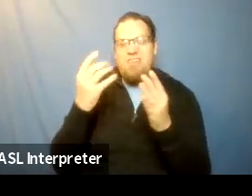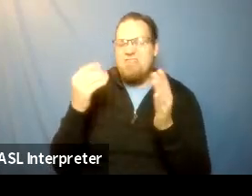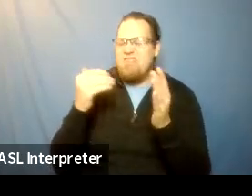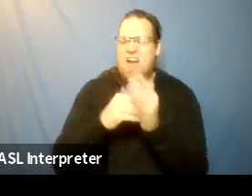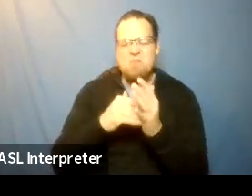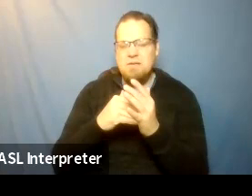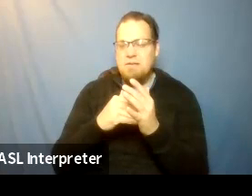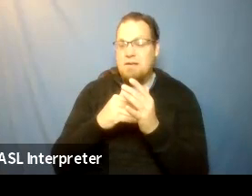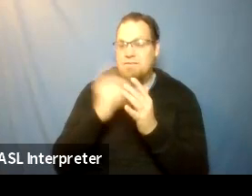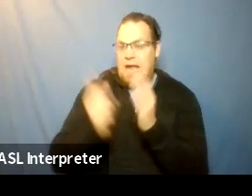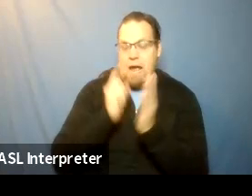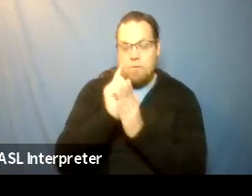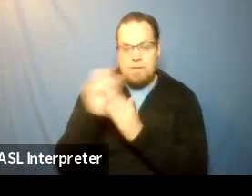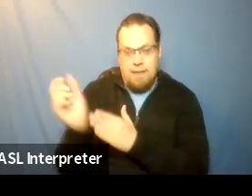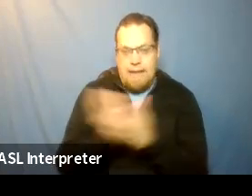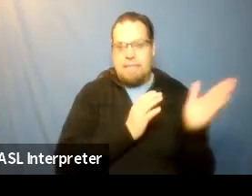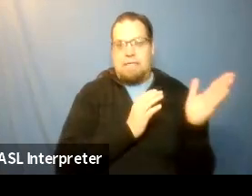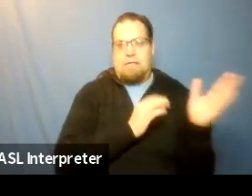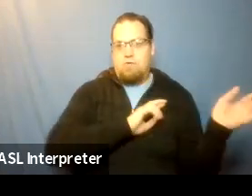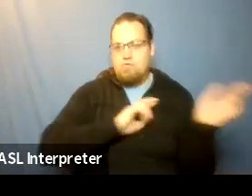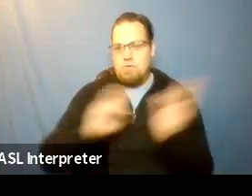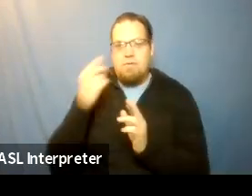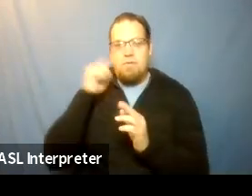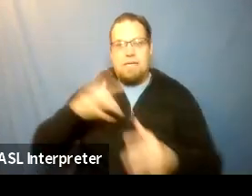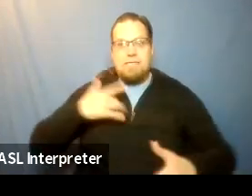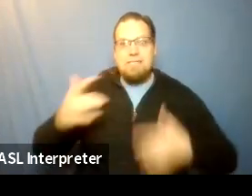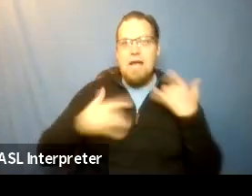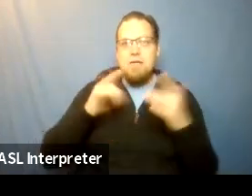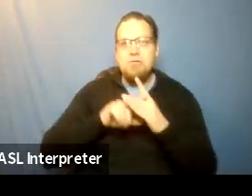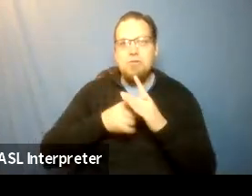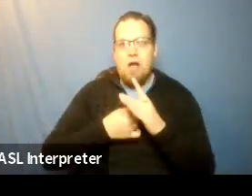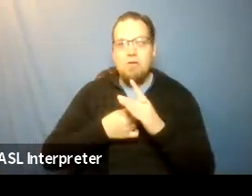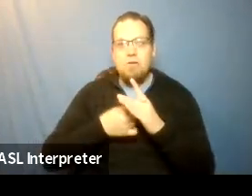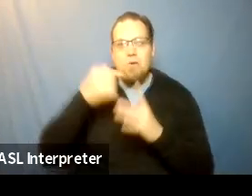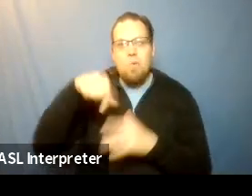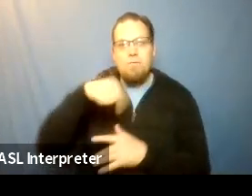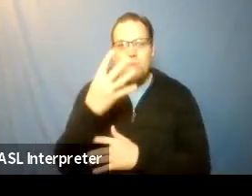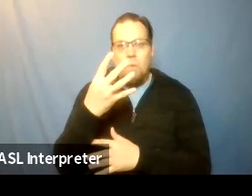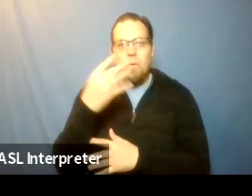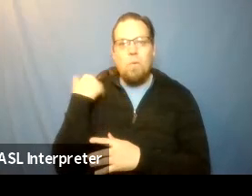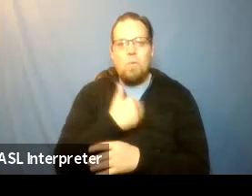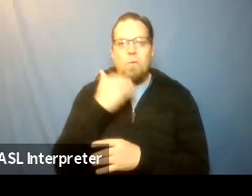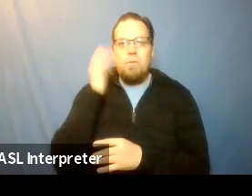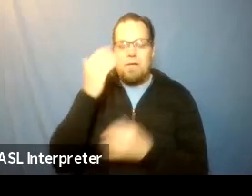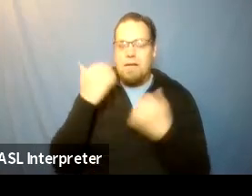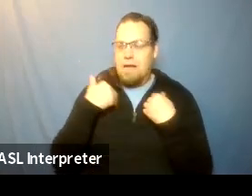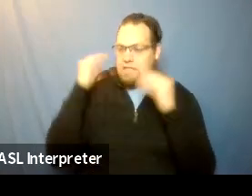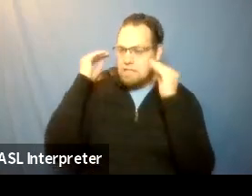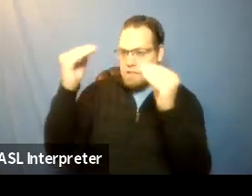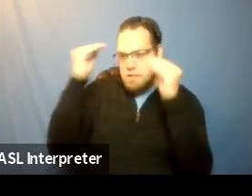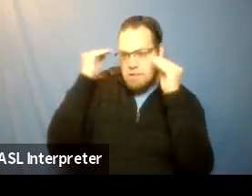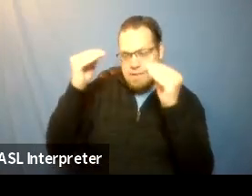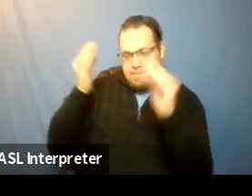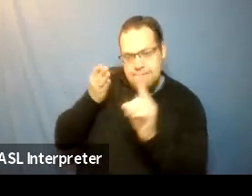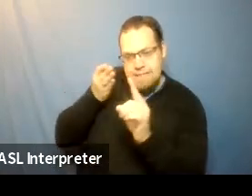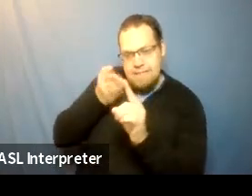planning and getting ready for an exciting start to Q4. But yes, there will be explicit teaching on